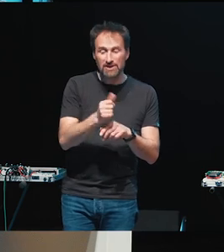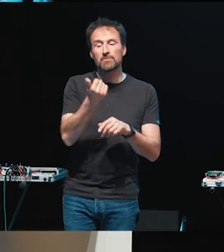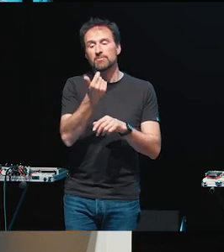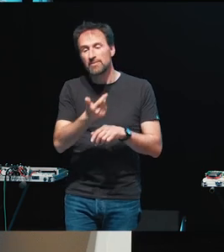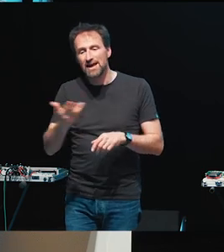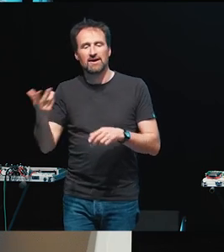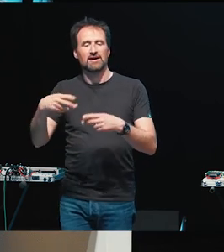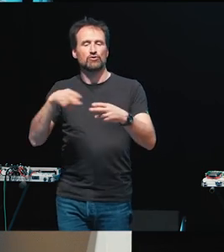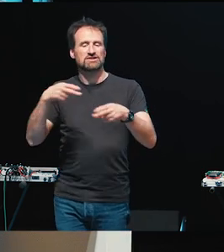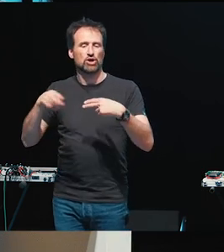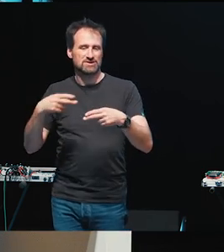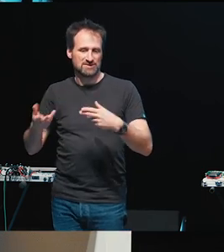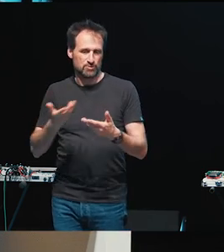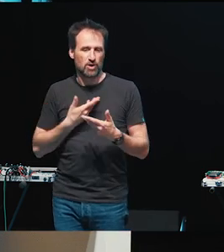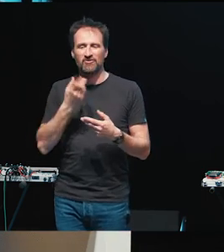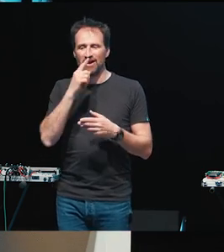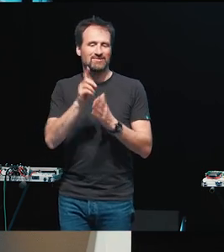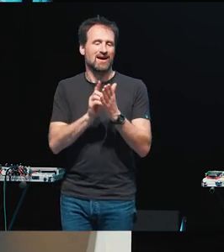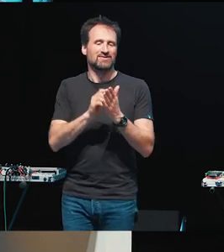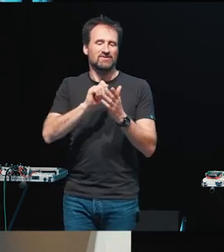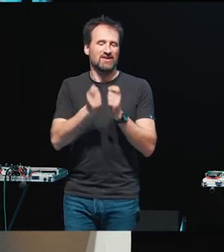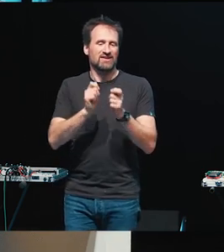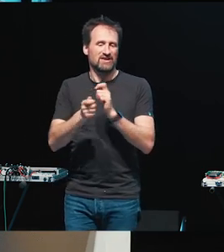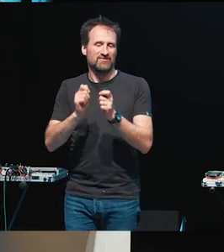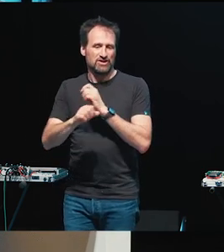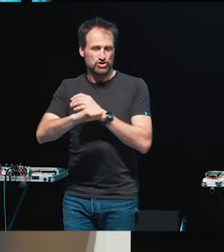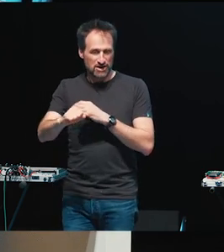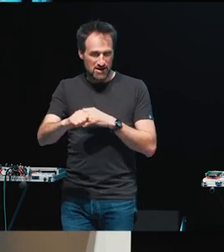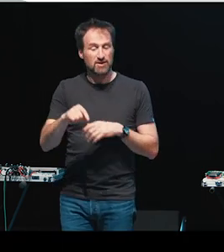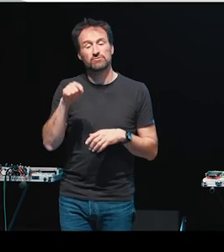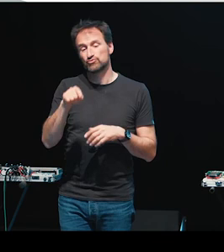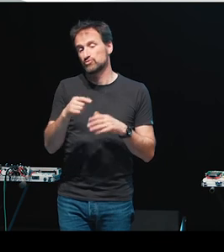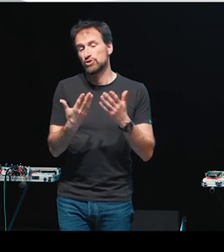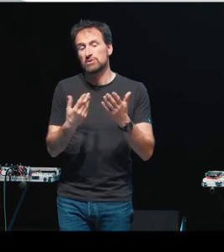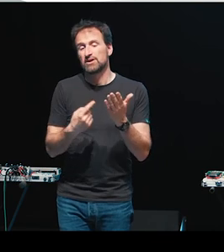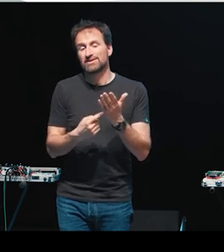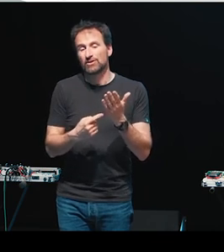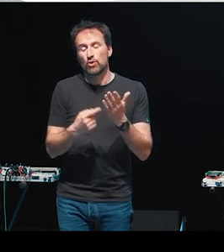changes. And this is usually implemented with a technology like WebSockets.